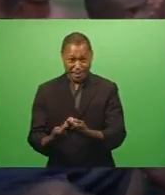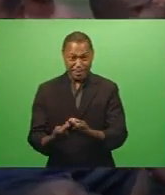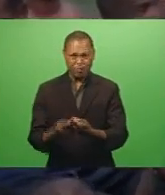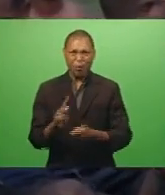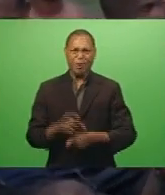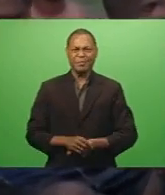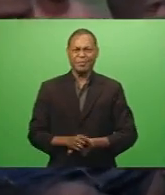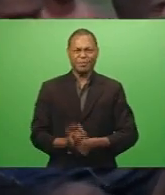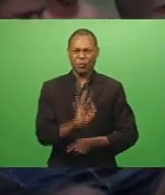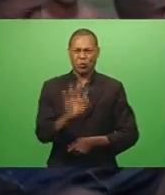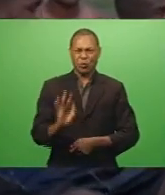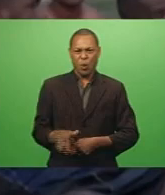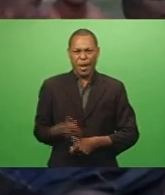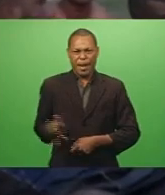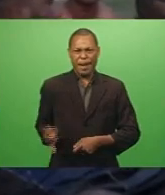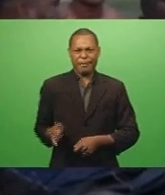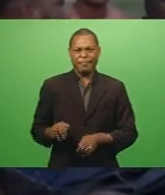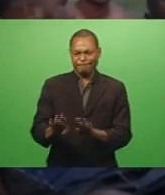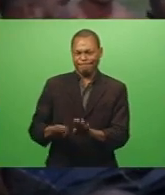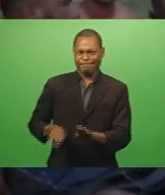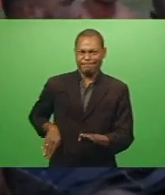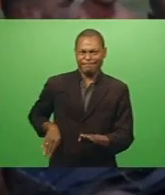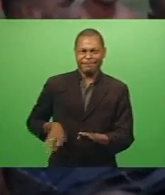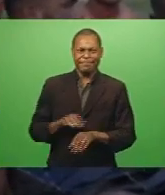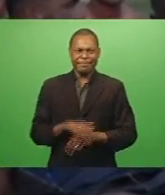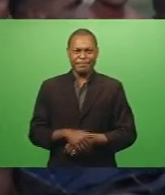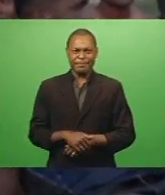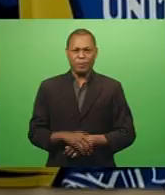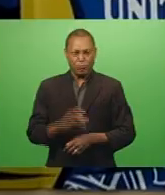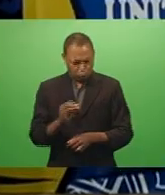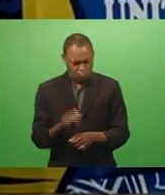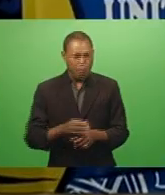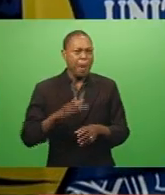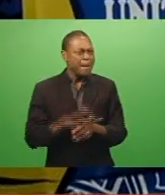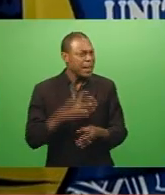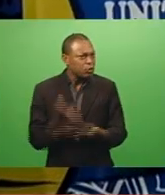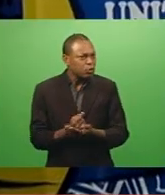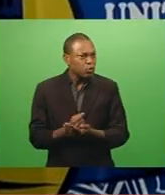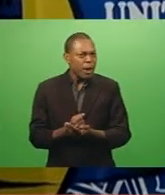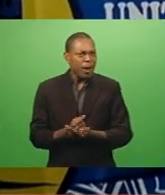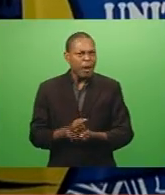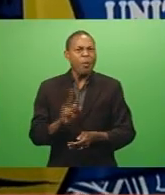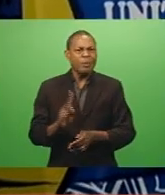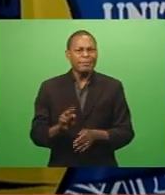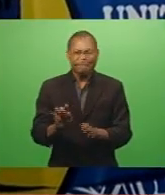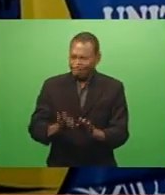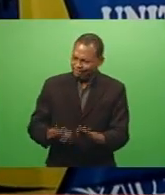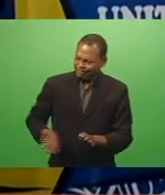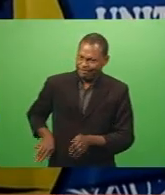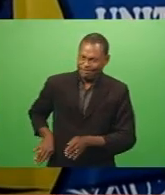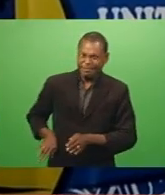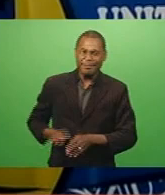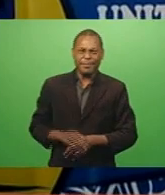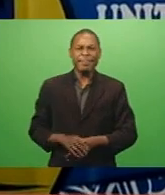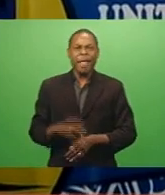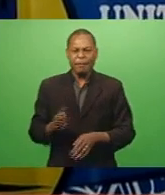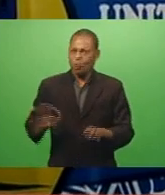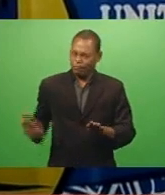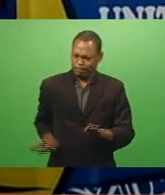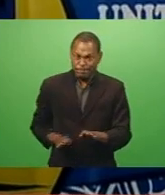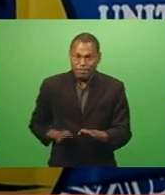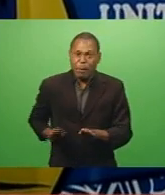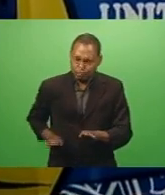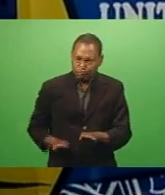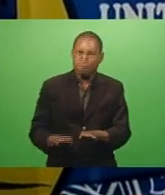one behind. So NRU is here to make sure that no one is left behind, leaving no one behind and making sure that we